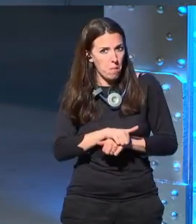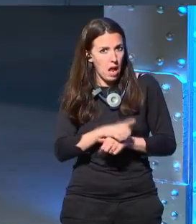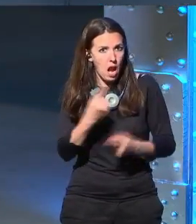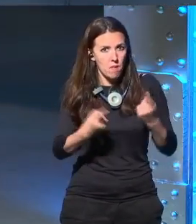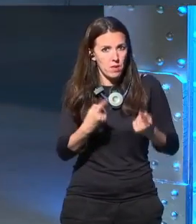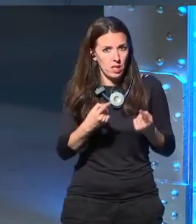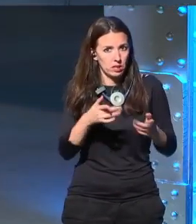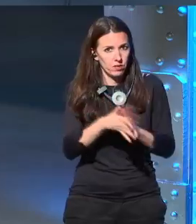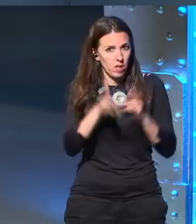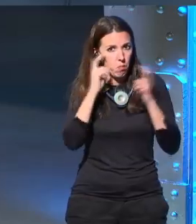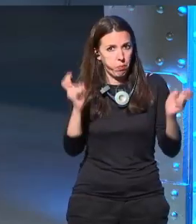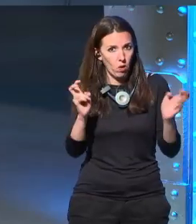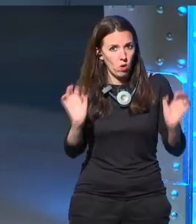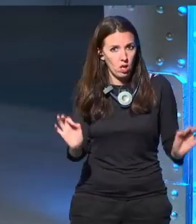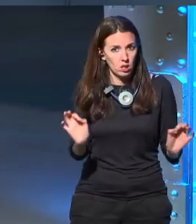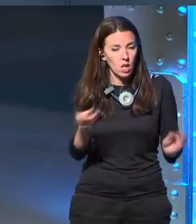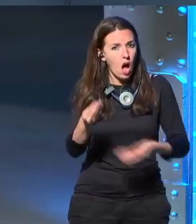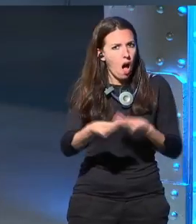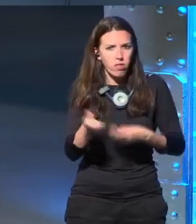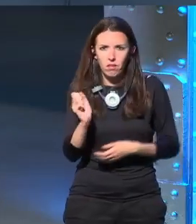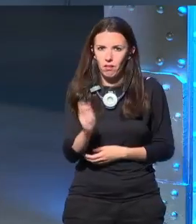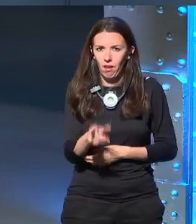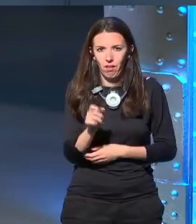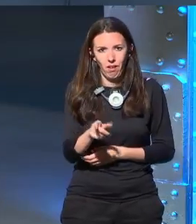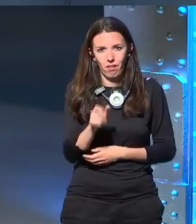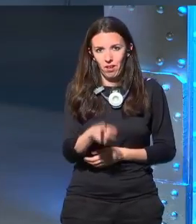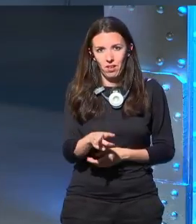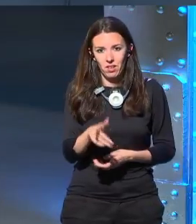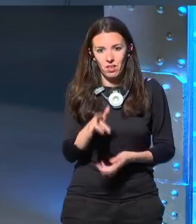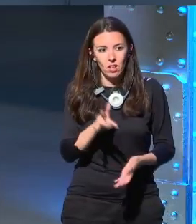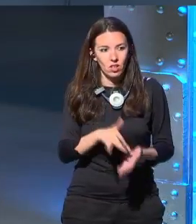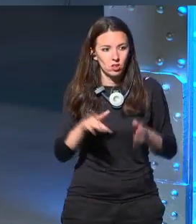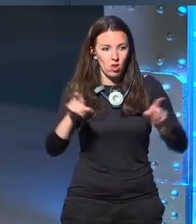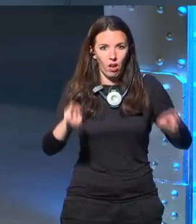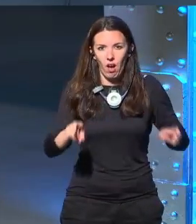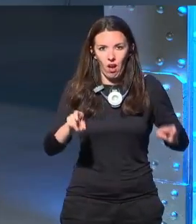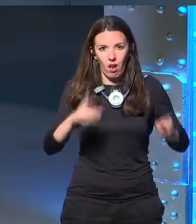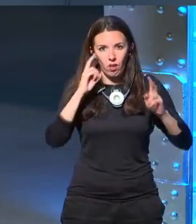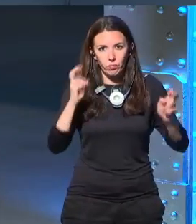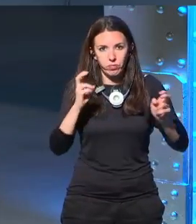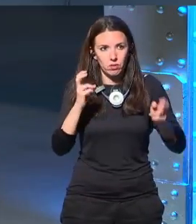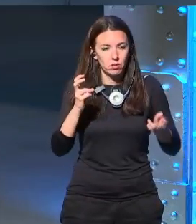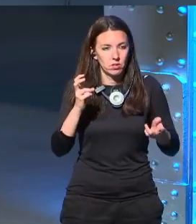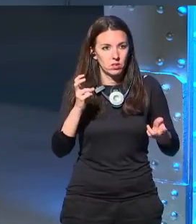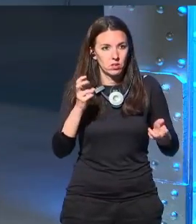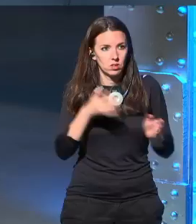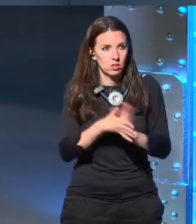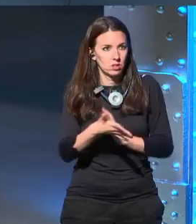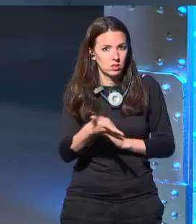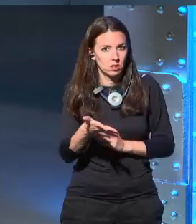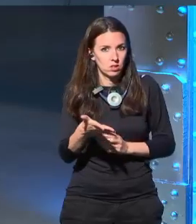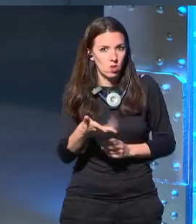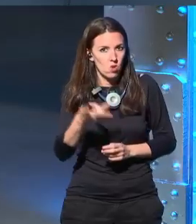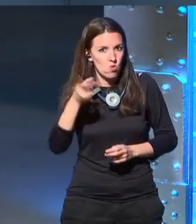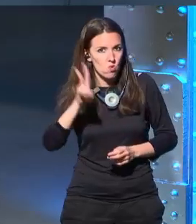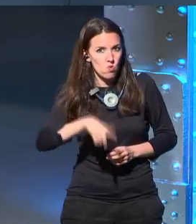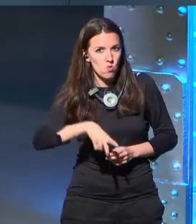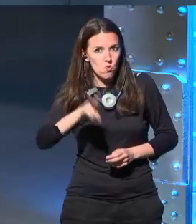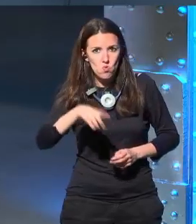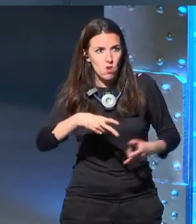He does it to a fault. He pauses on St. Jerome and never finishes him, but he takes his time. He